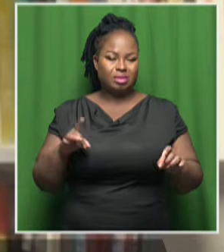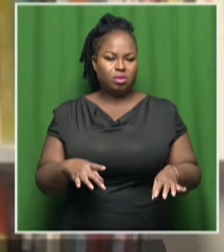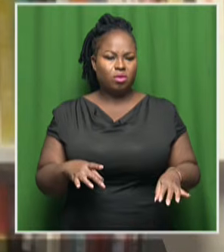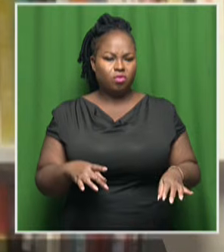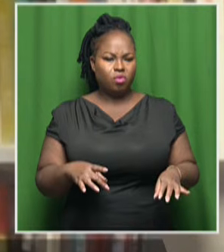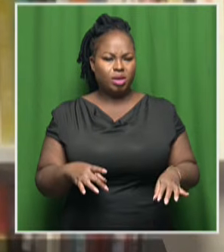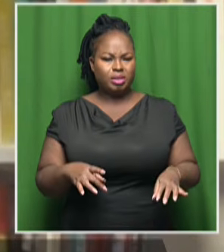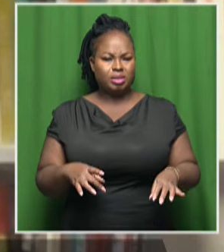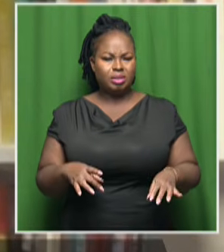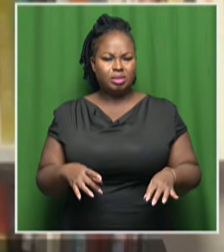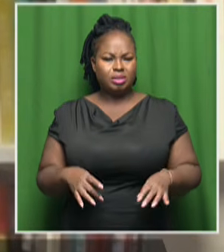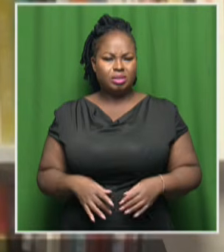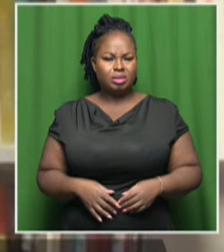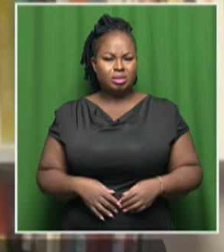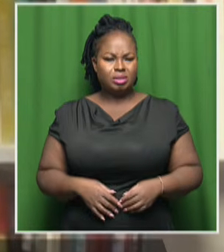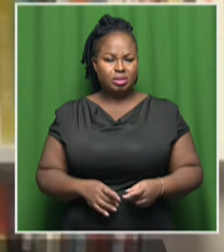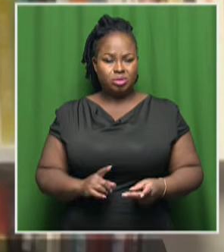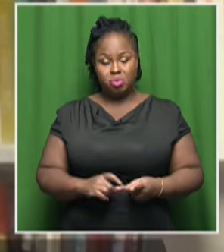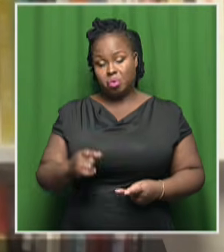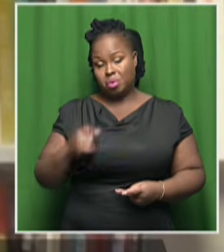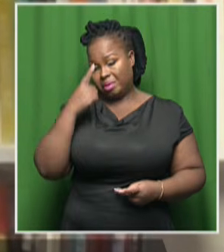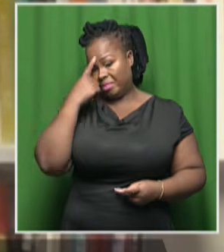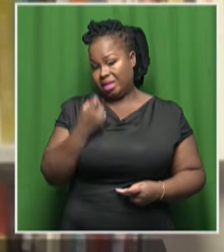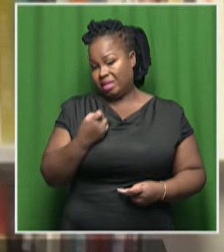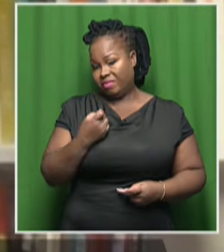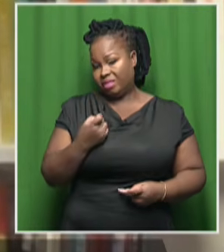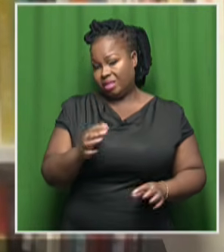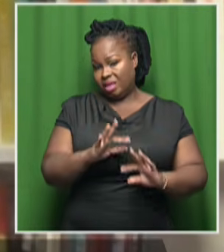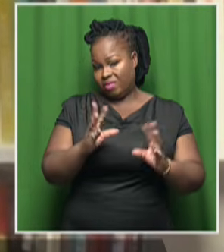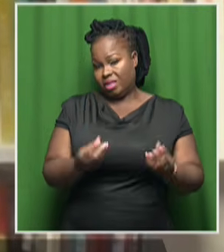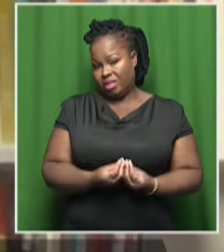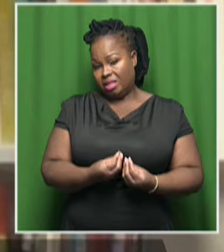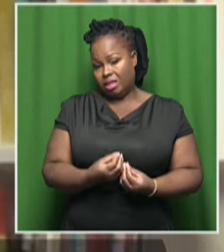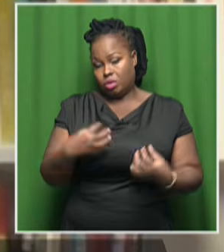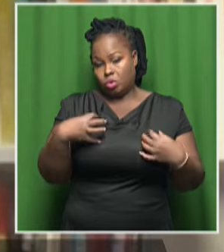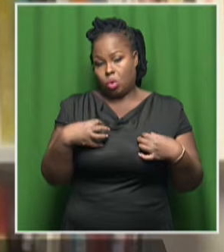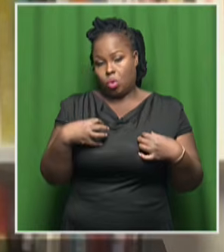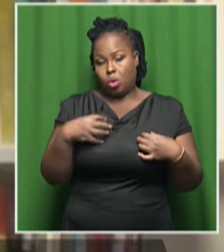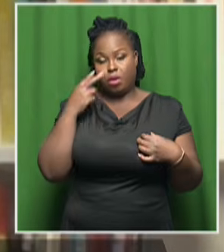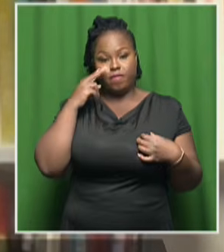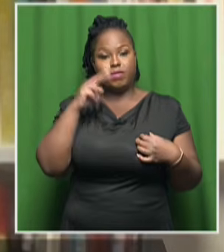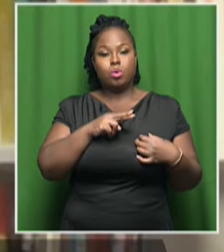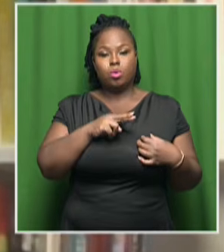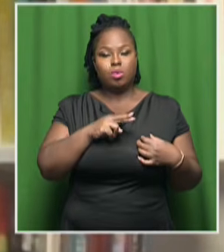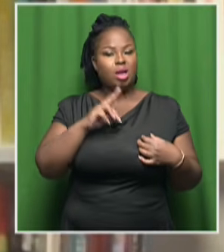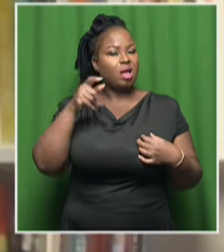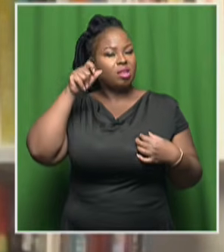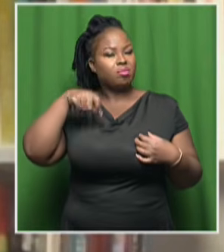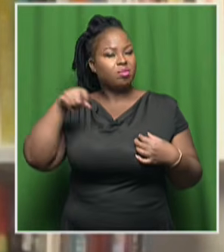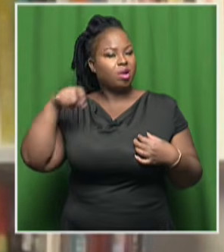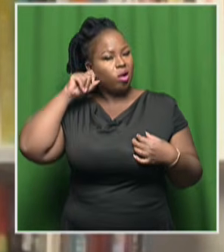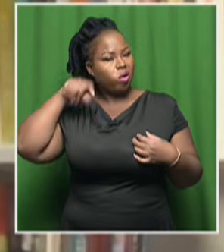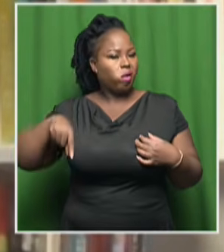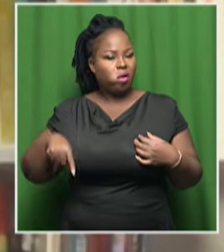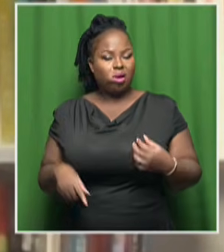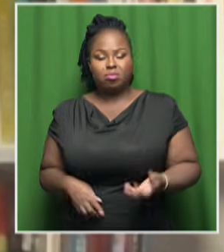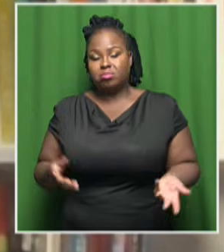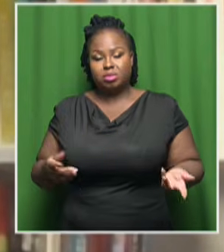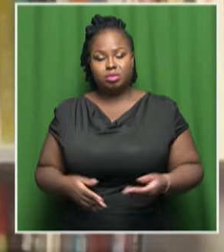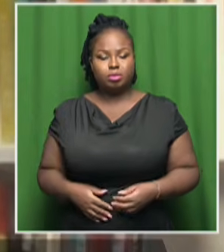hubris. He believes what he's saying. He doesn't want to accommodate other people's opinion. That's why you spoke about the issue where he's